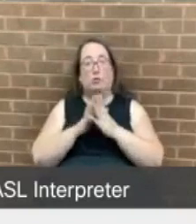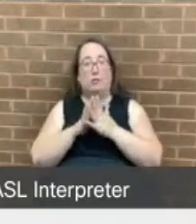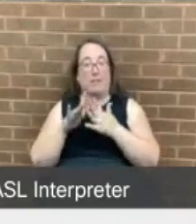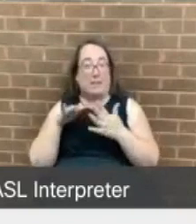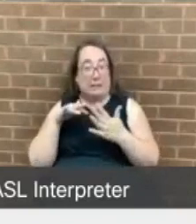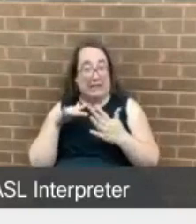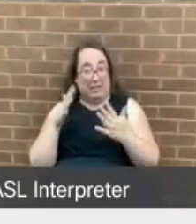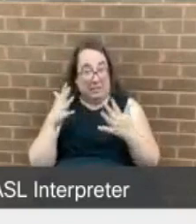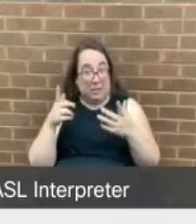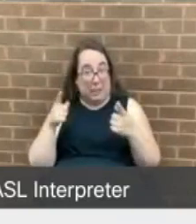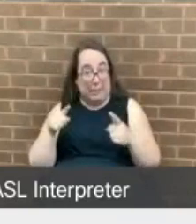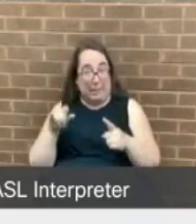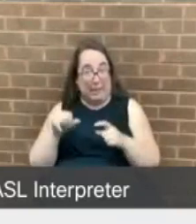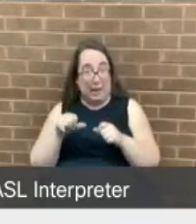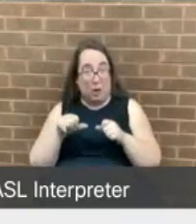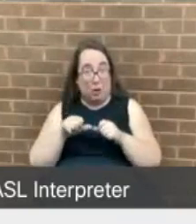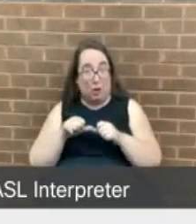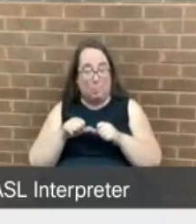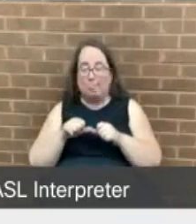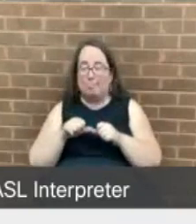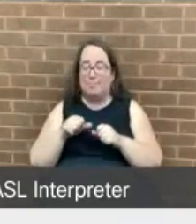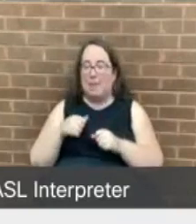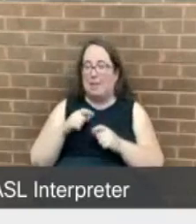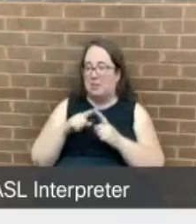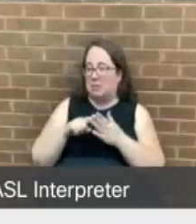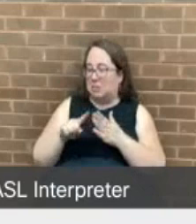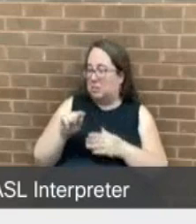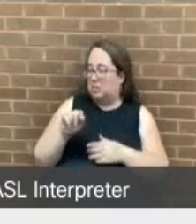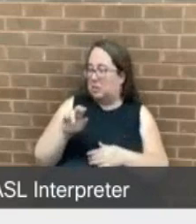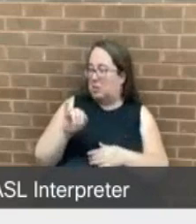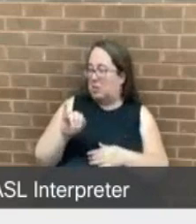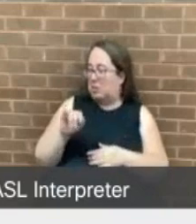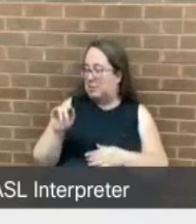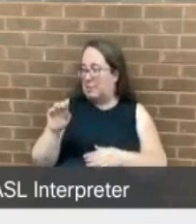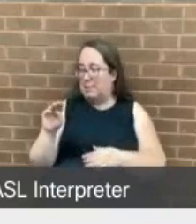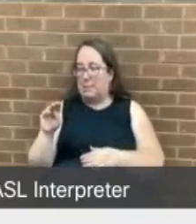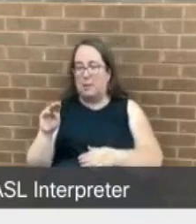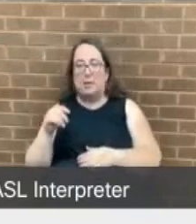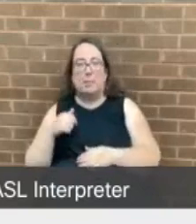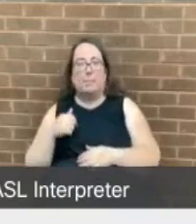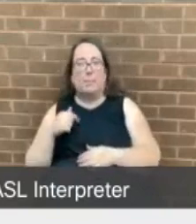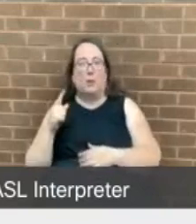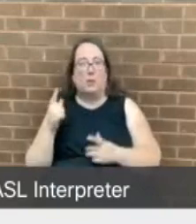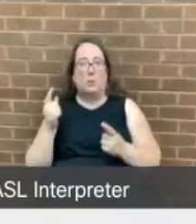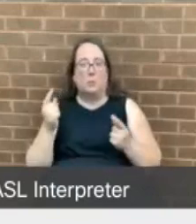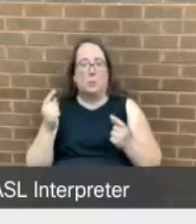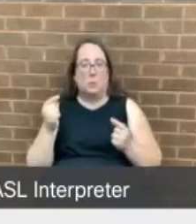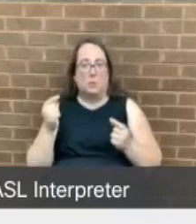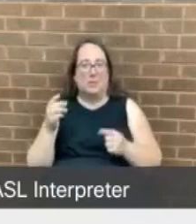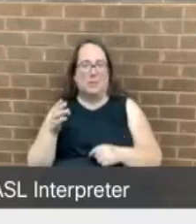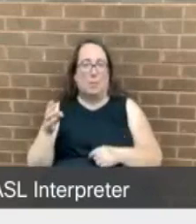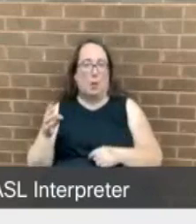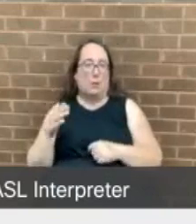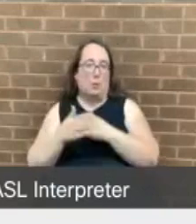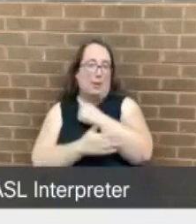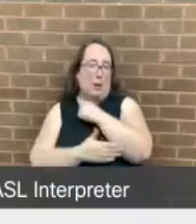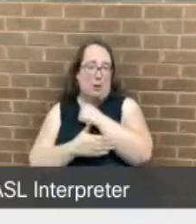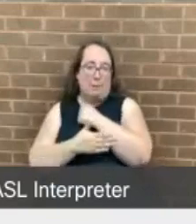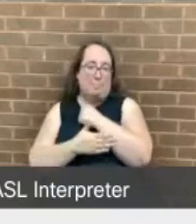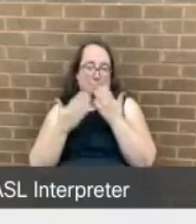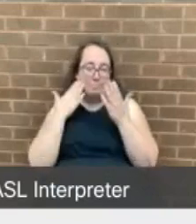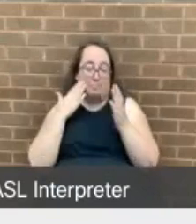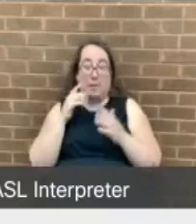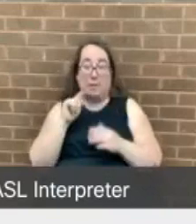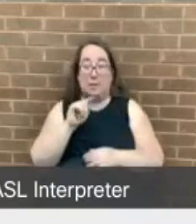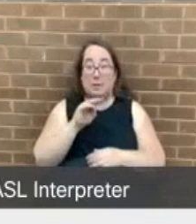area? I have to see if Terry or Tim might have that. The only work I've done on the Frederick Road side is on the Baltimore County side. So maybe Tim